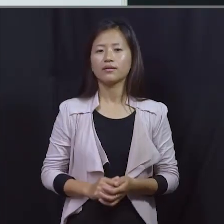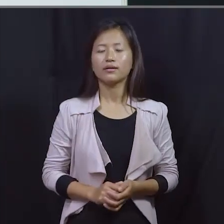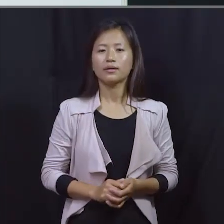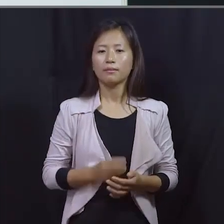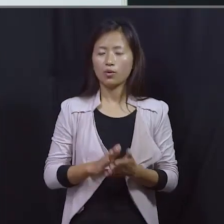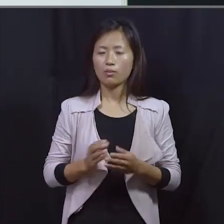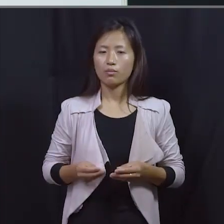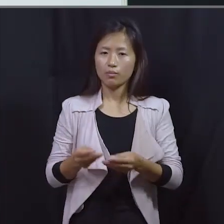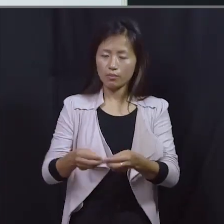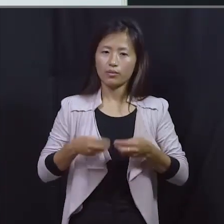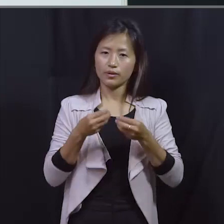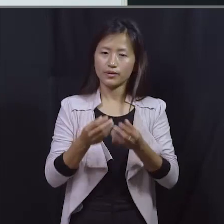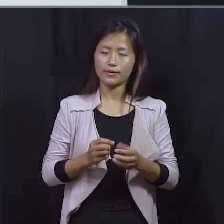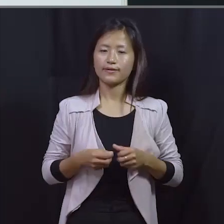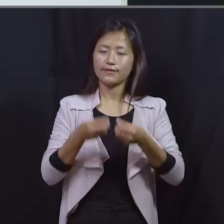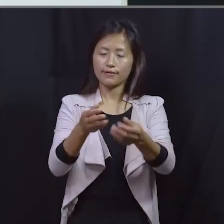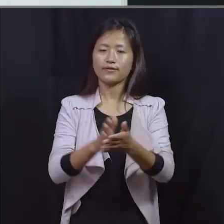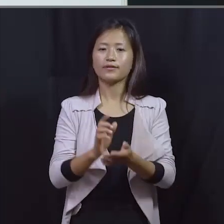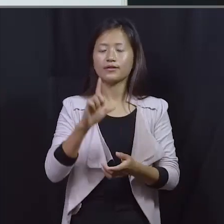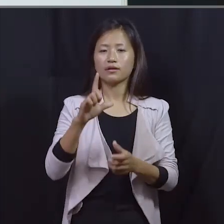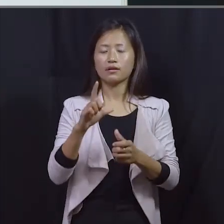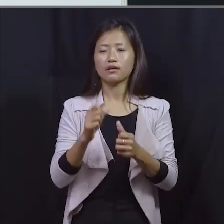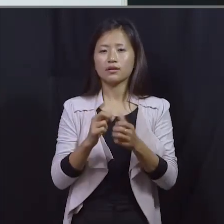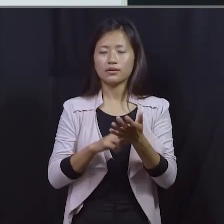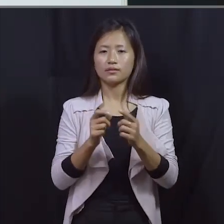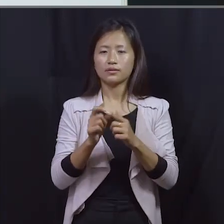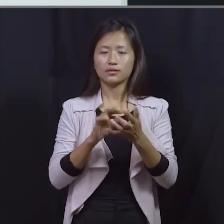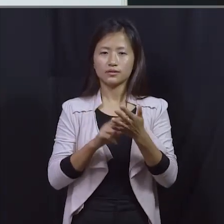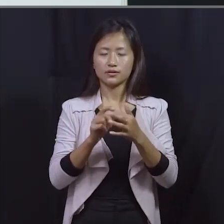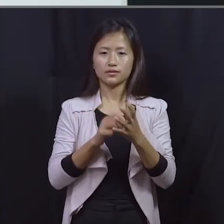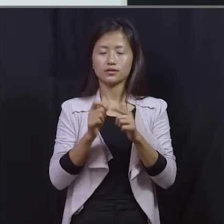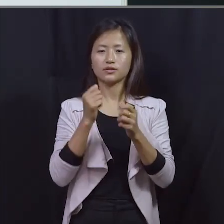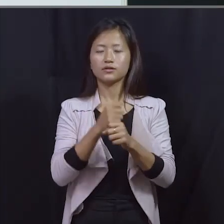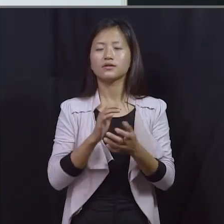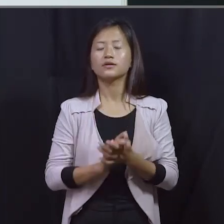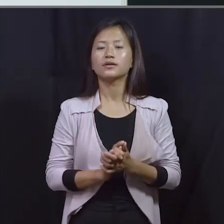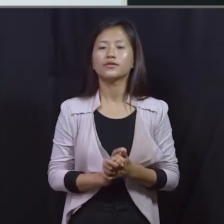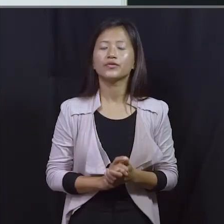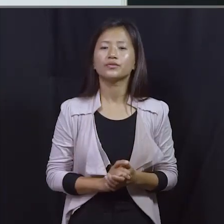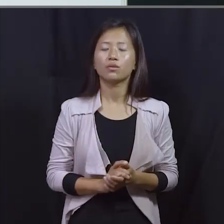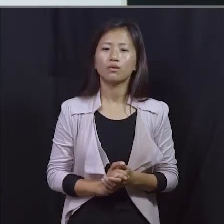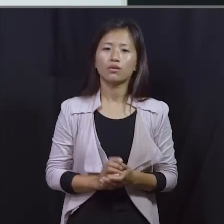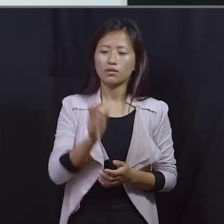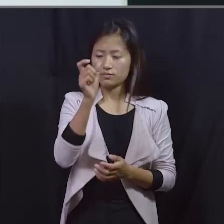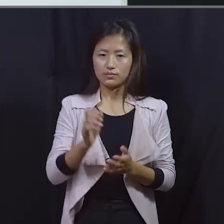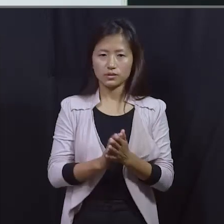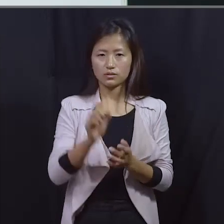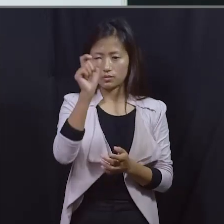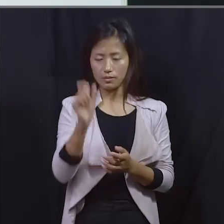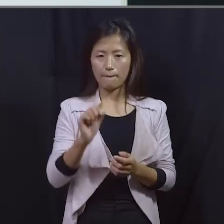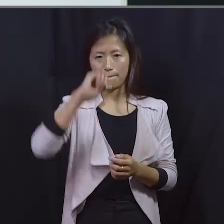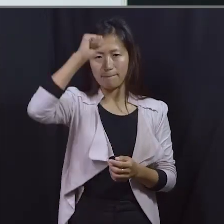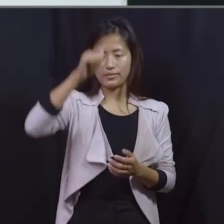by lending money to the Indian peasants through the moneylenders, through the